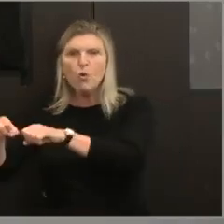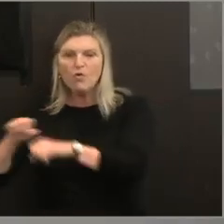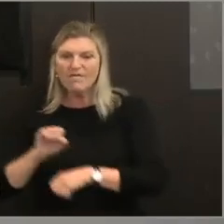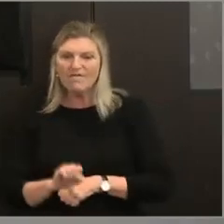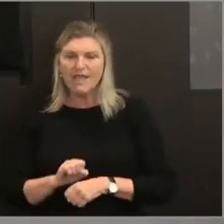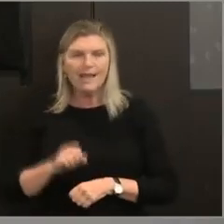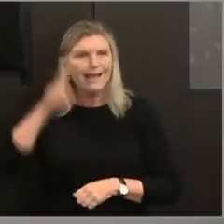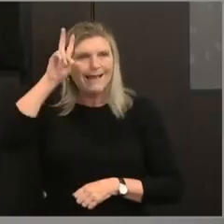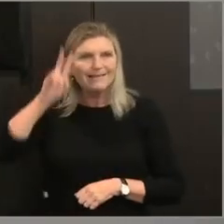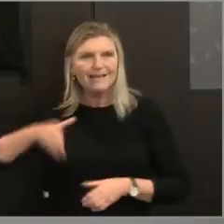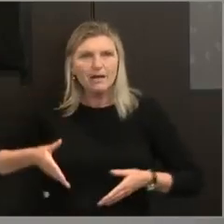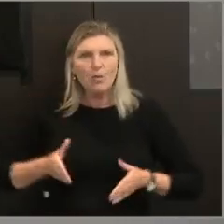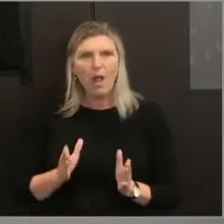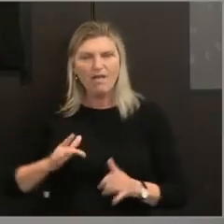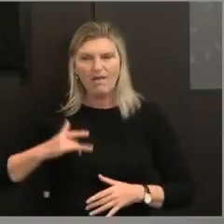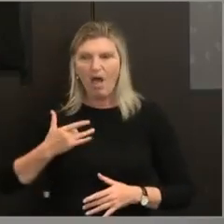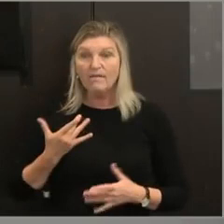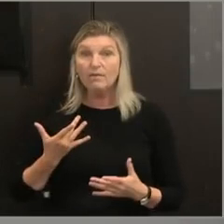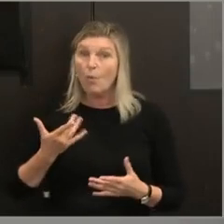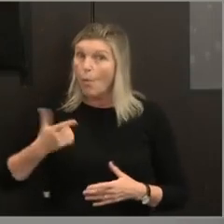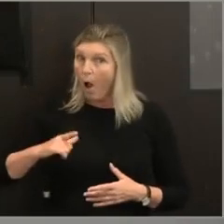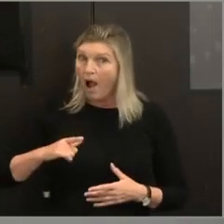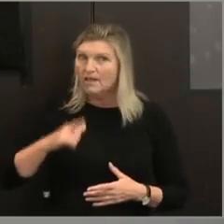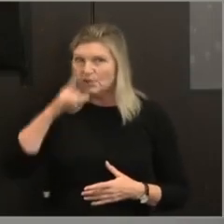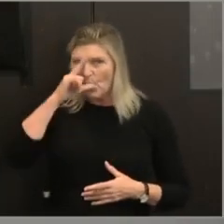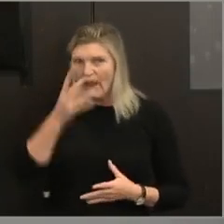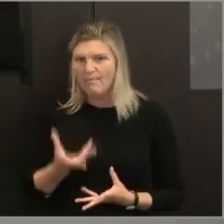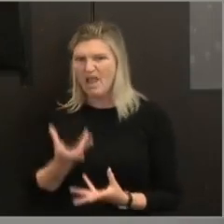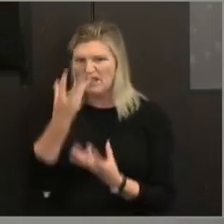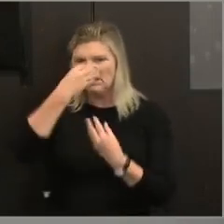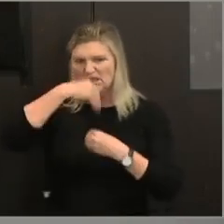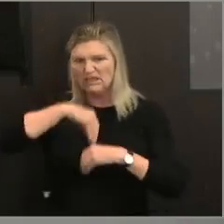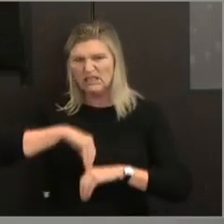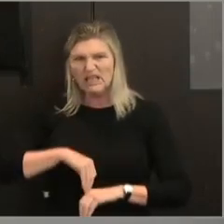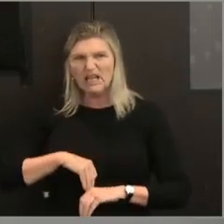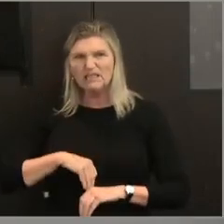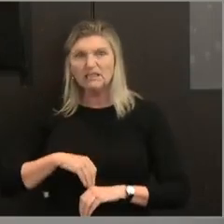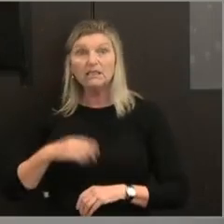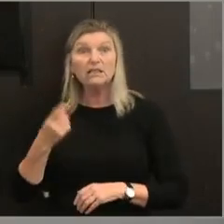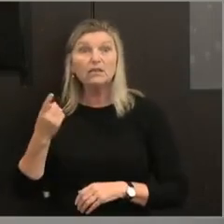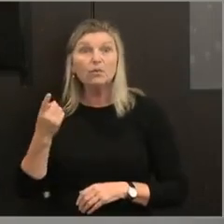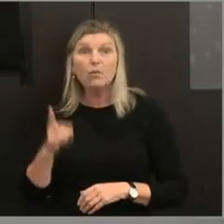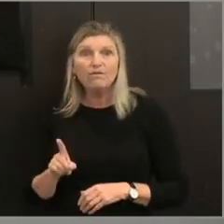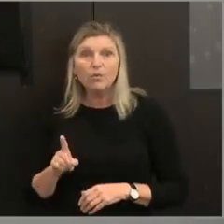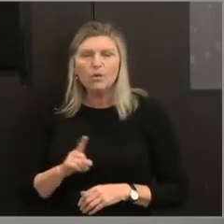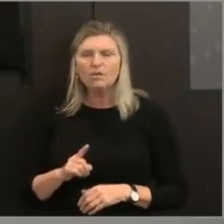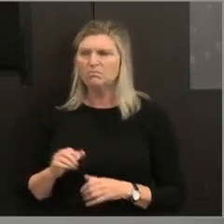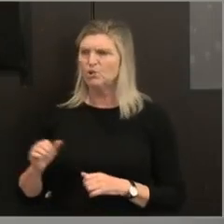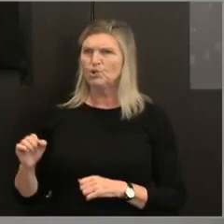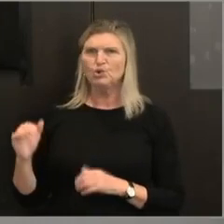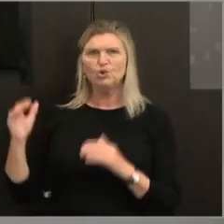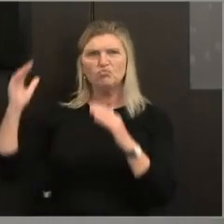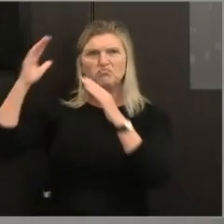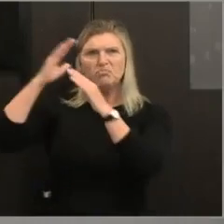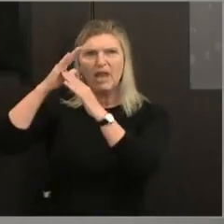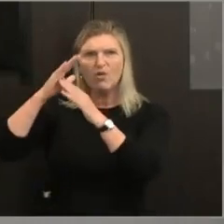be successfully assimilated into the superior European civilization.